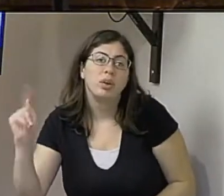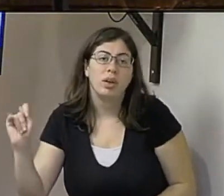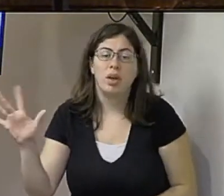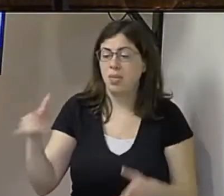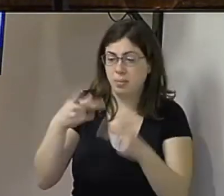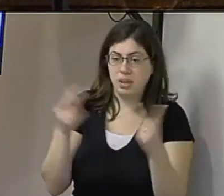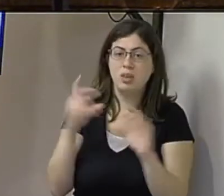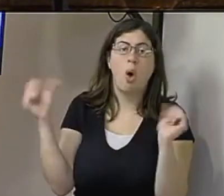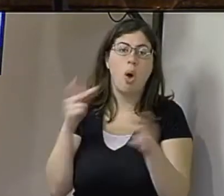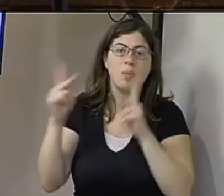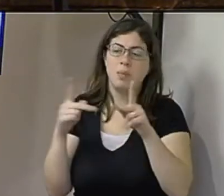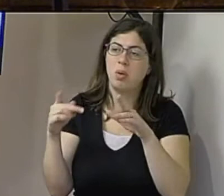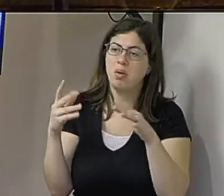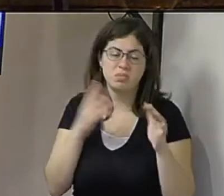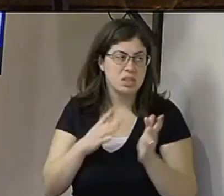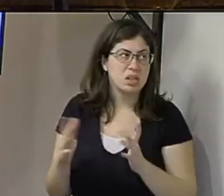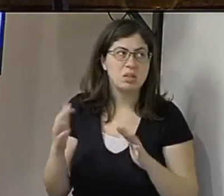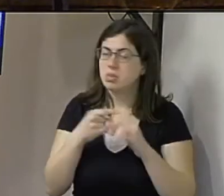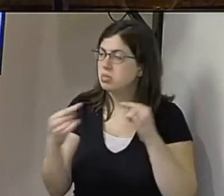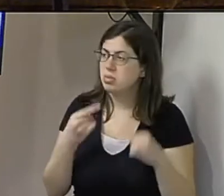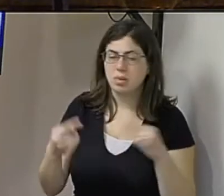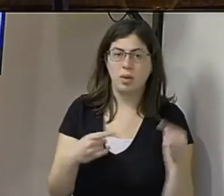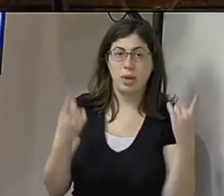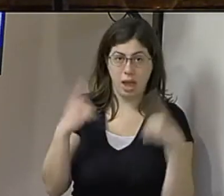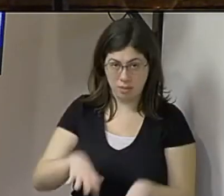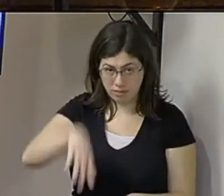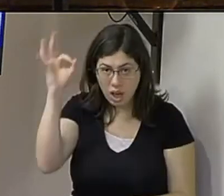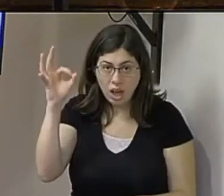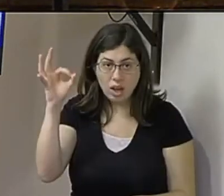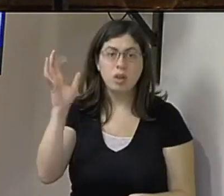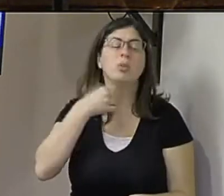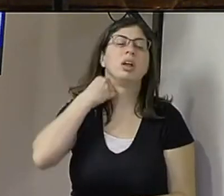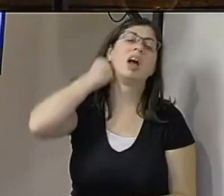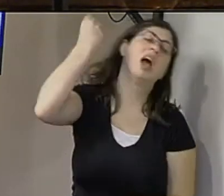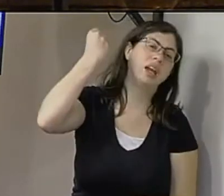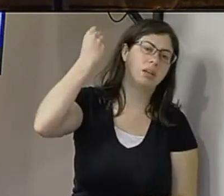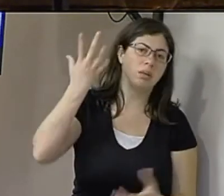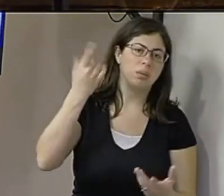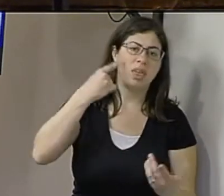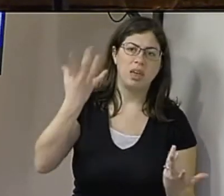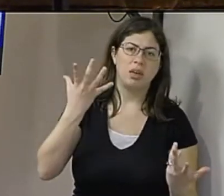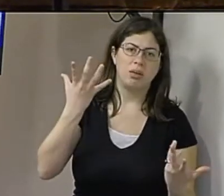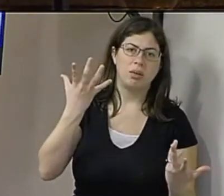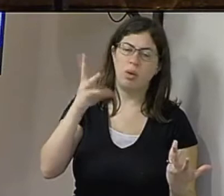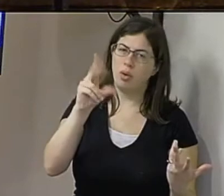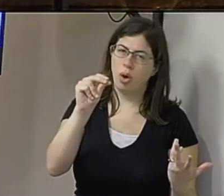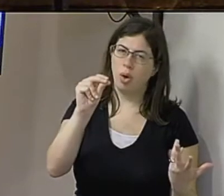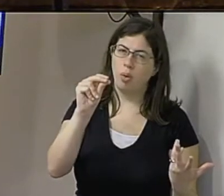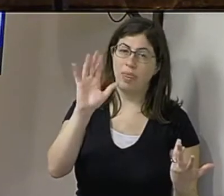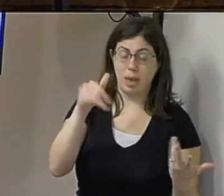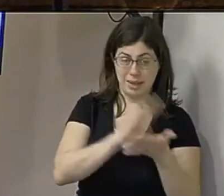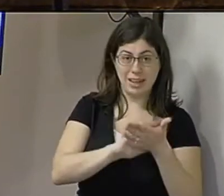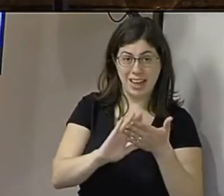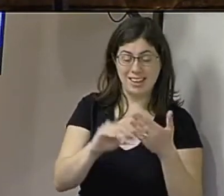It's this place where everybody's plotting against everybody, and as soon as the plot gets found out, you get hanged. And we think hanged, so like on a, no, that would be